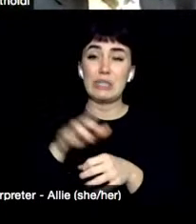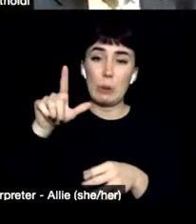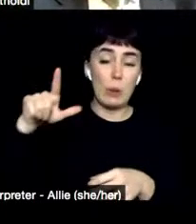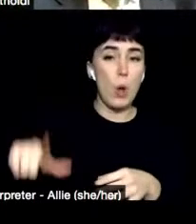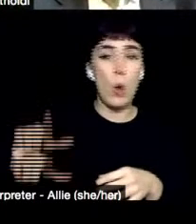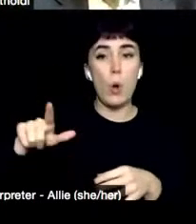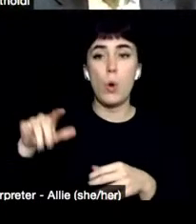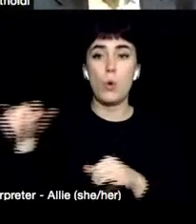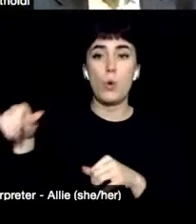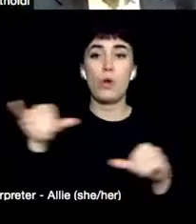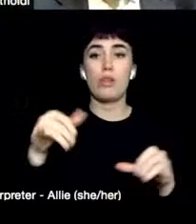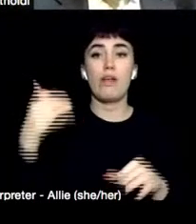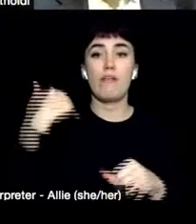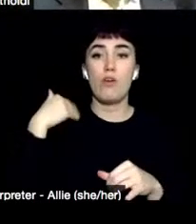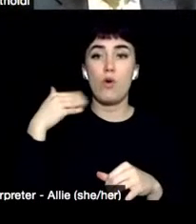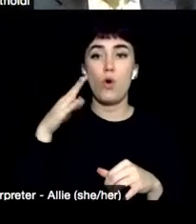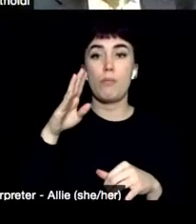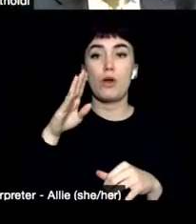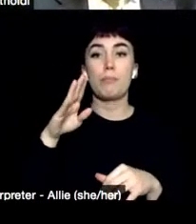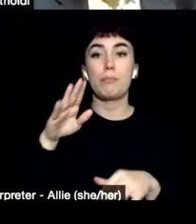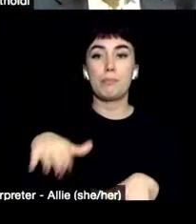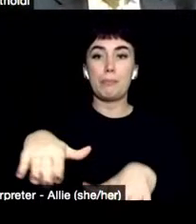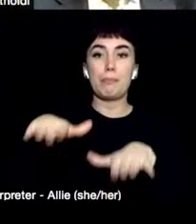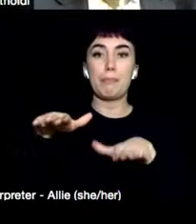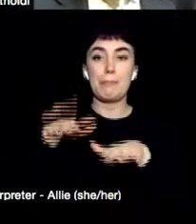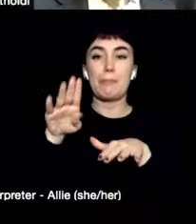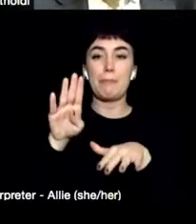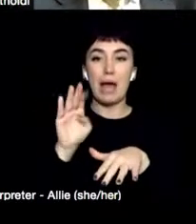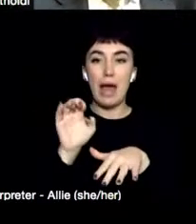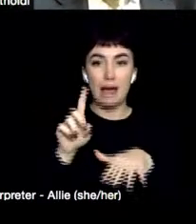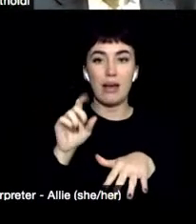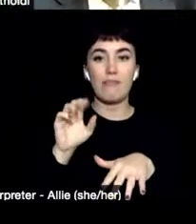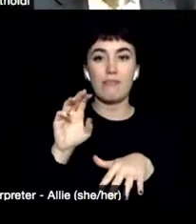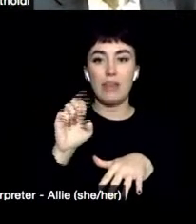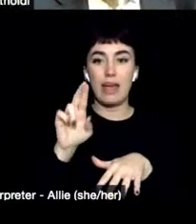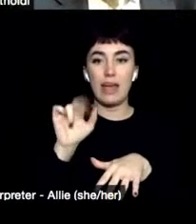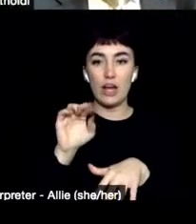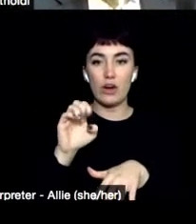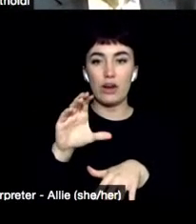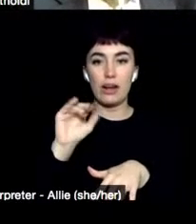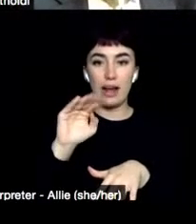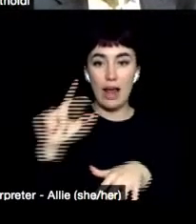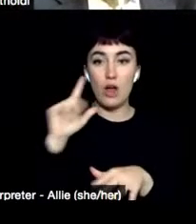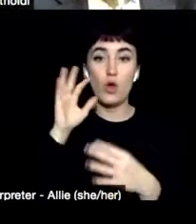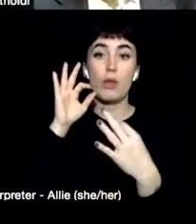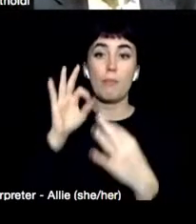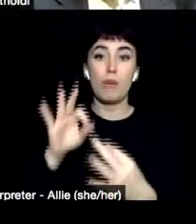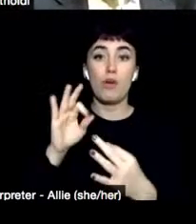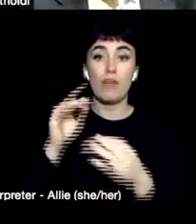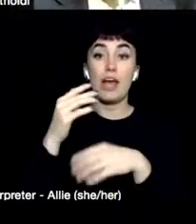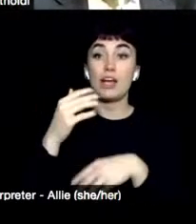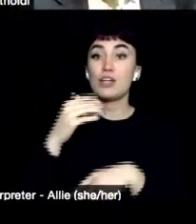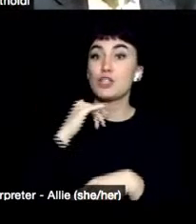former bed of the Erie Canal, with the perfect soil for a canal, but not so great for a